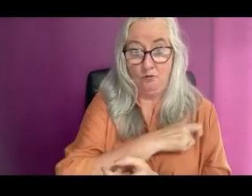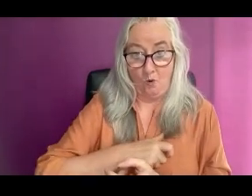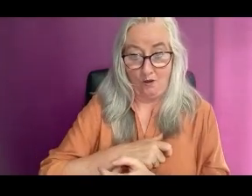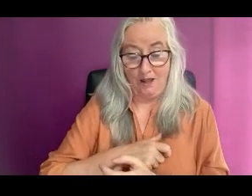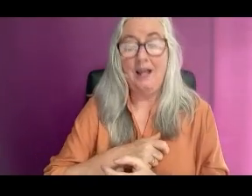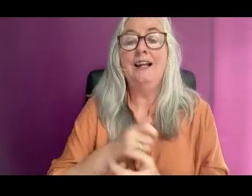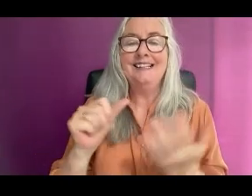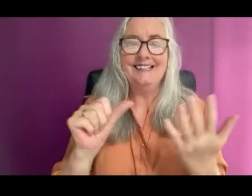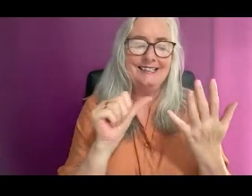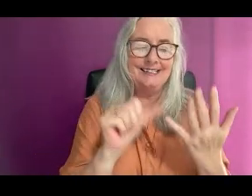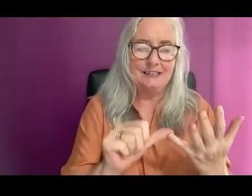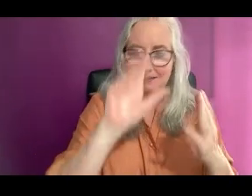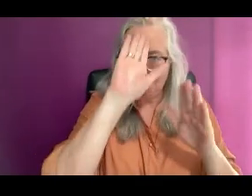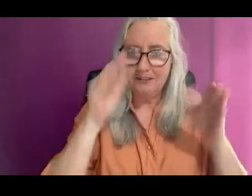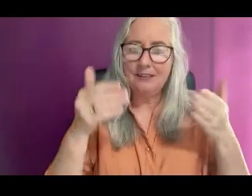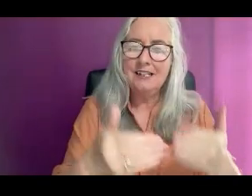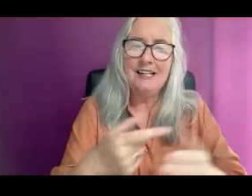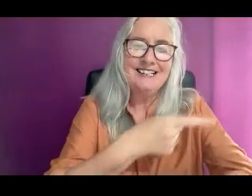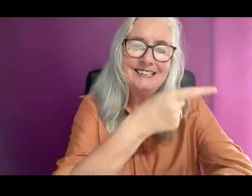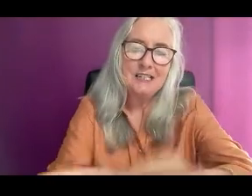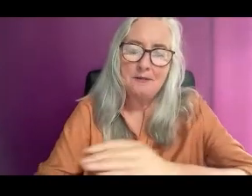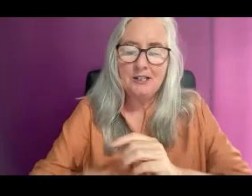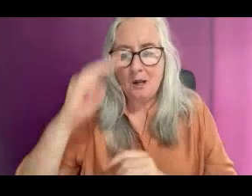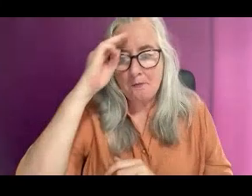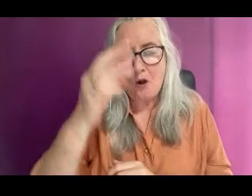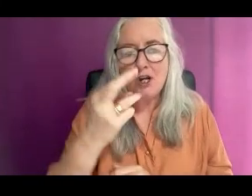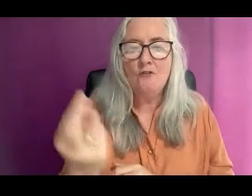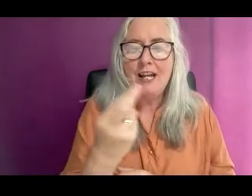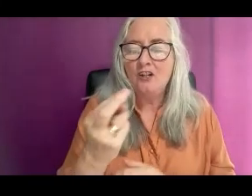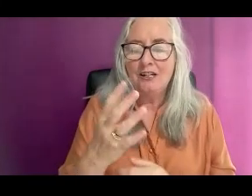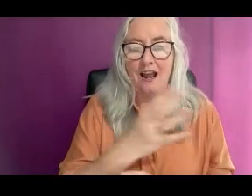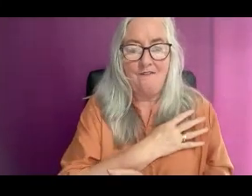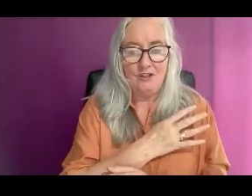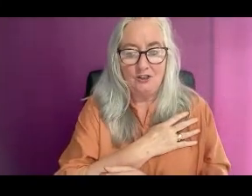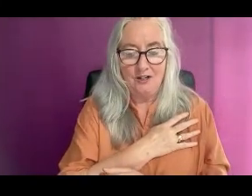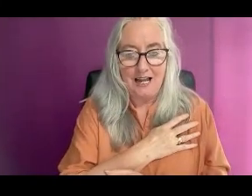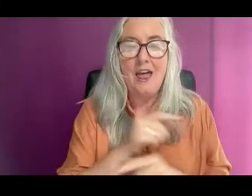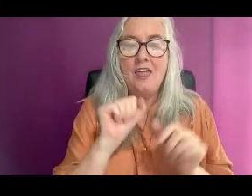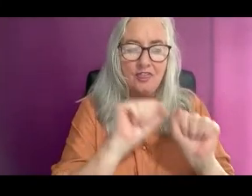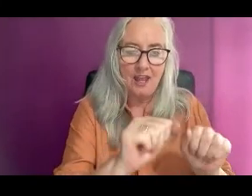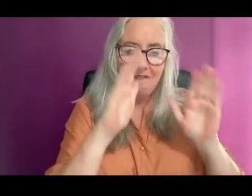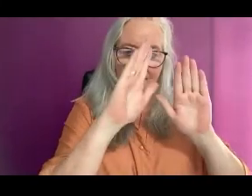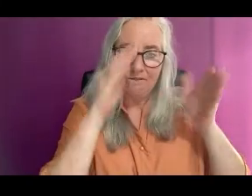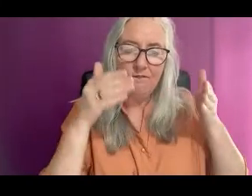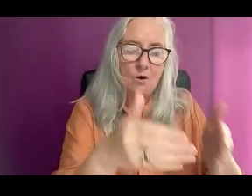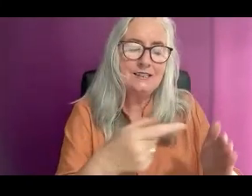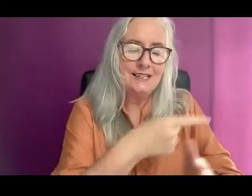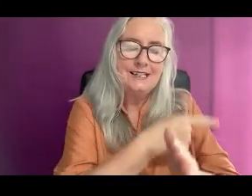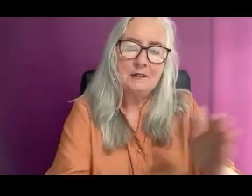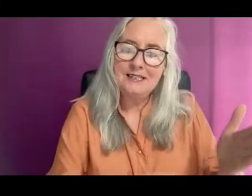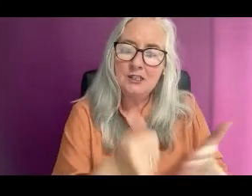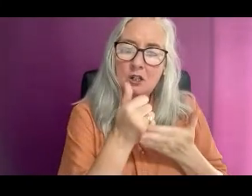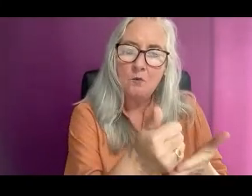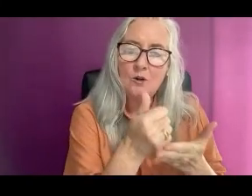6 dedicated disability employer relations officers, and their focus is on the disability supports